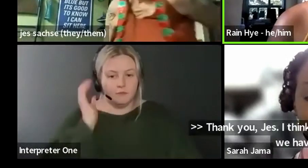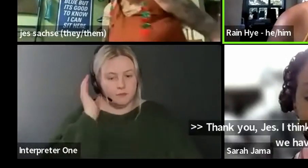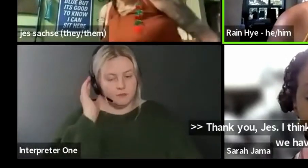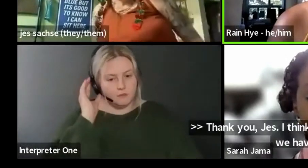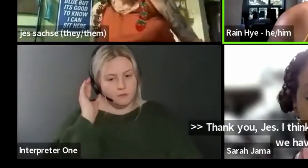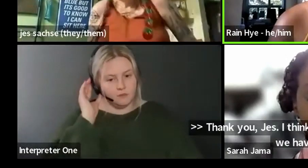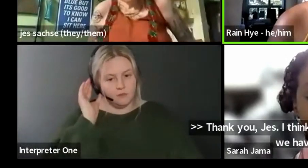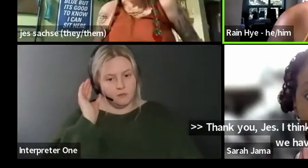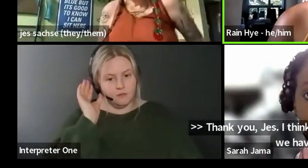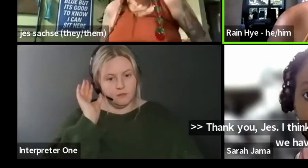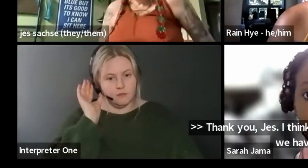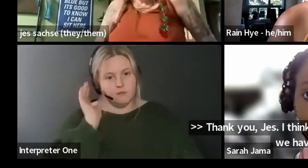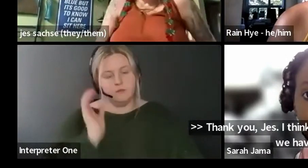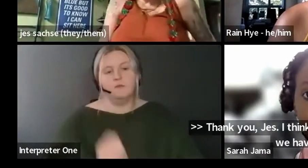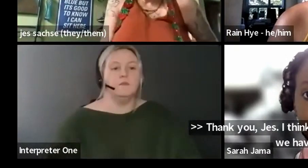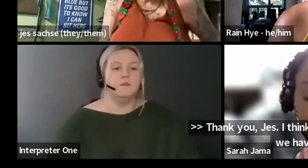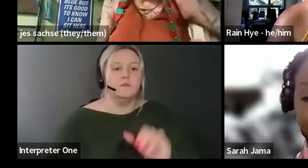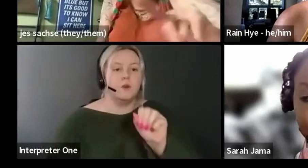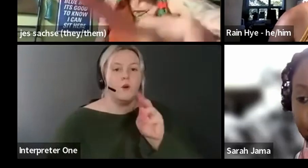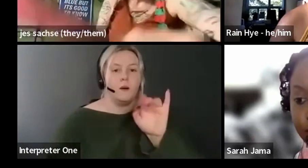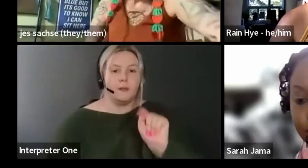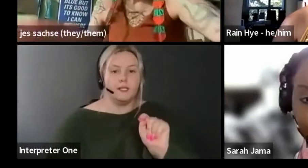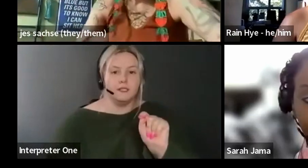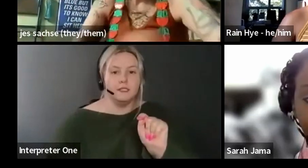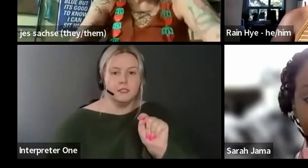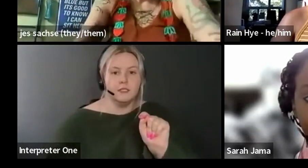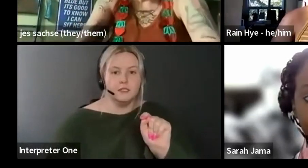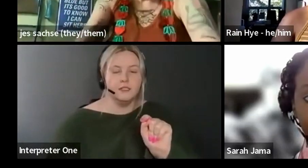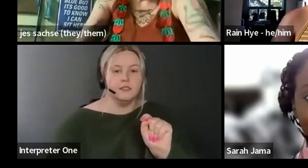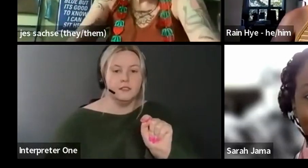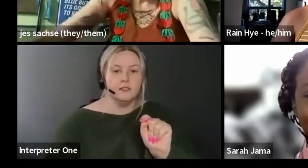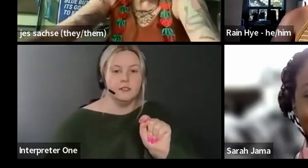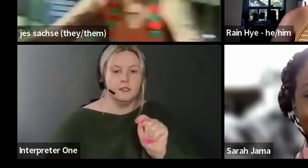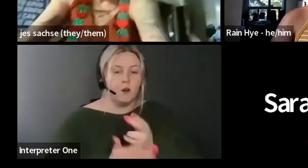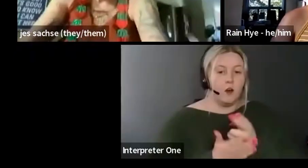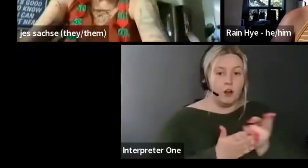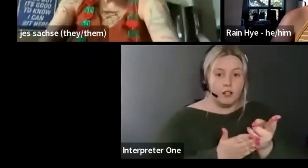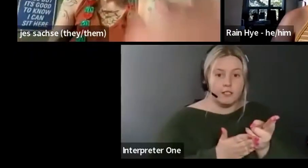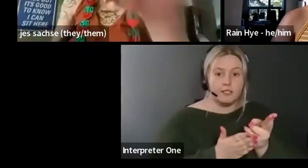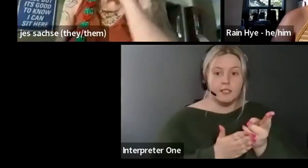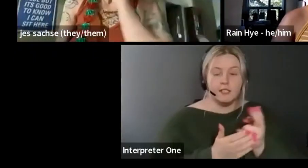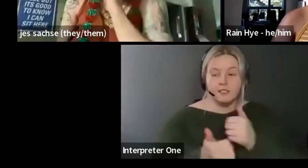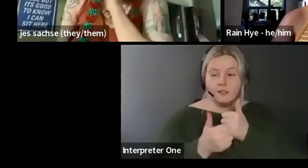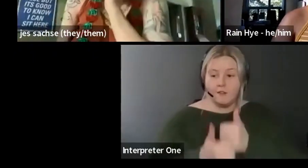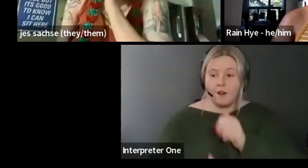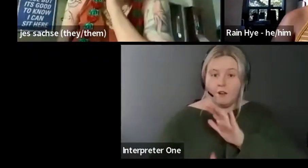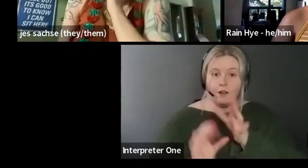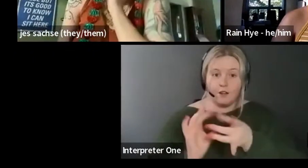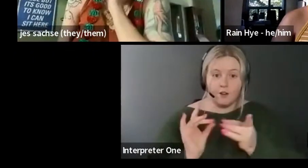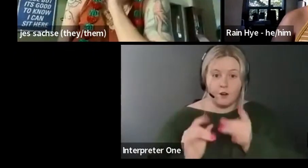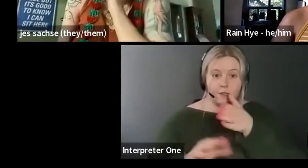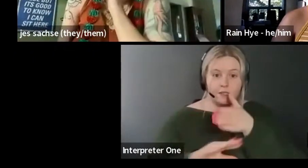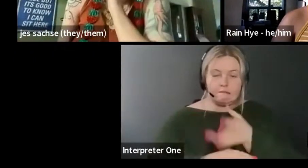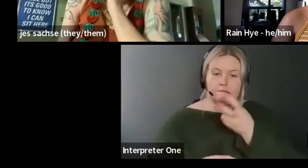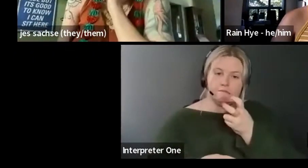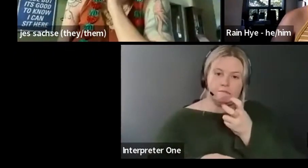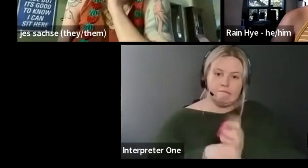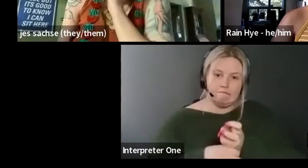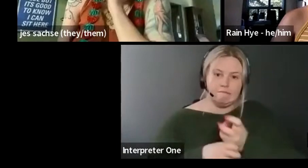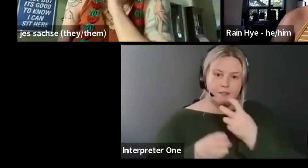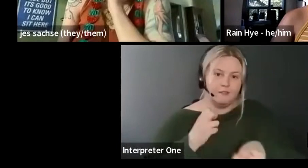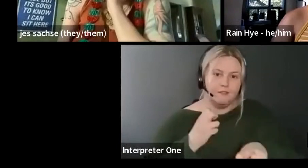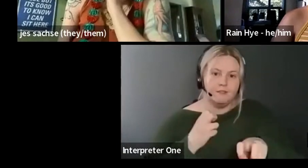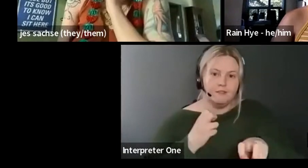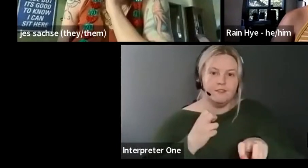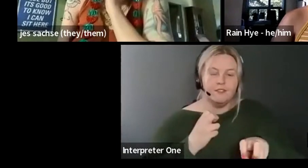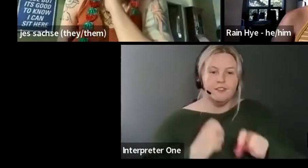Yeah, I'm, to be honest, it's hard to follow Jackie, Megan, and Jez. I'll be very honest, I don't